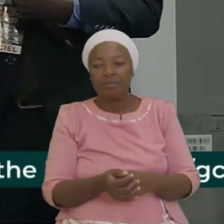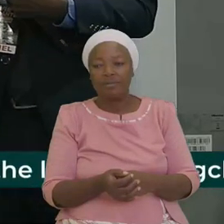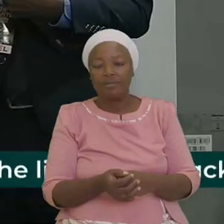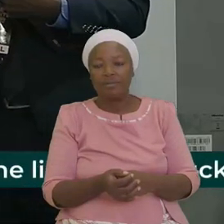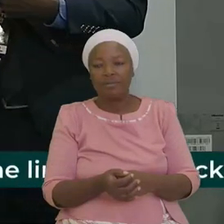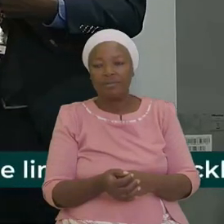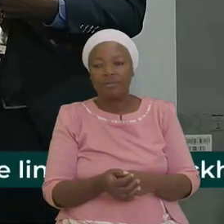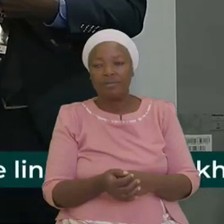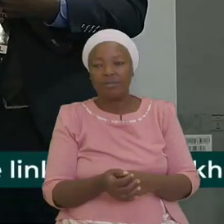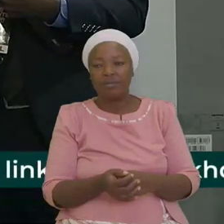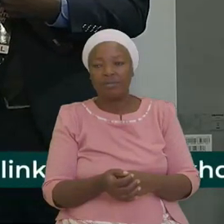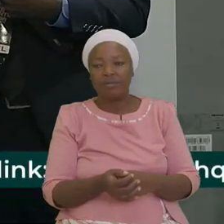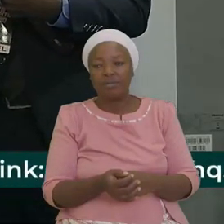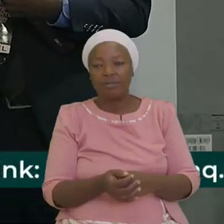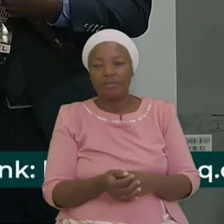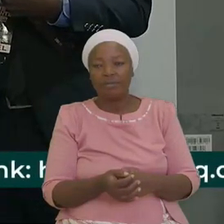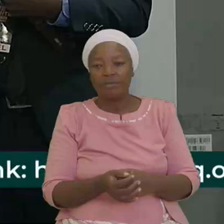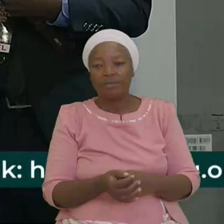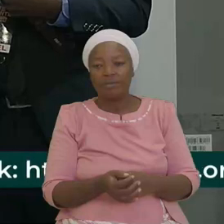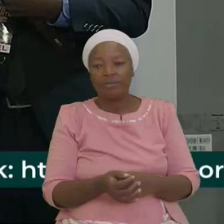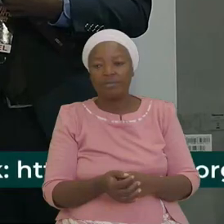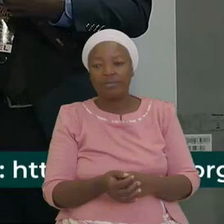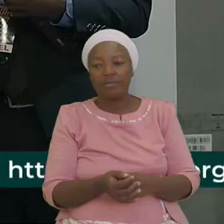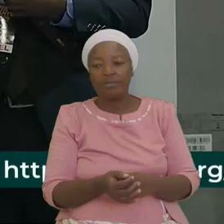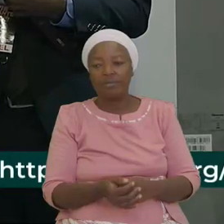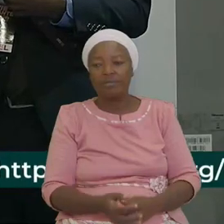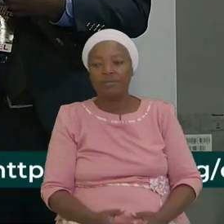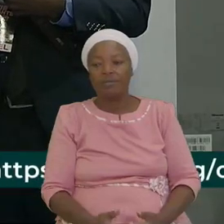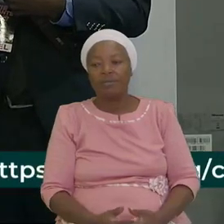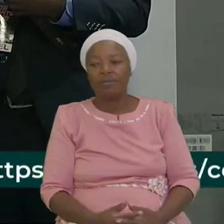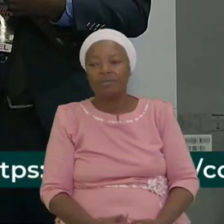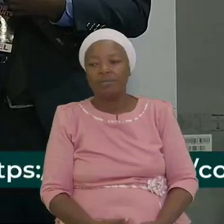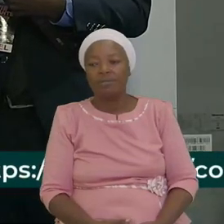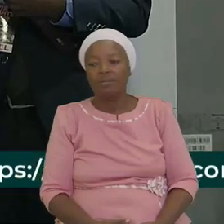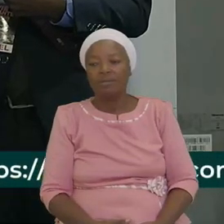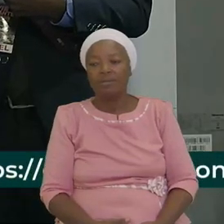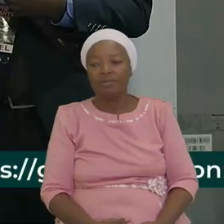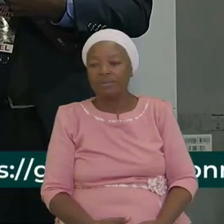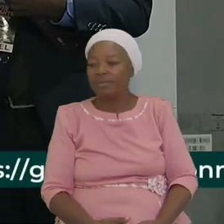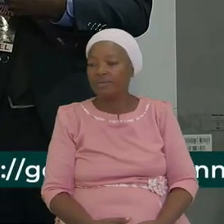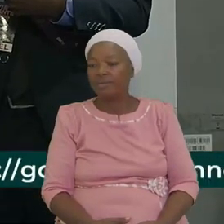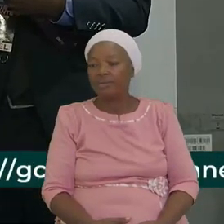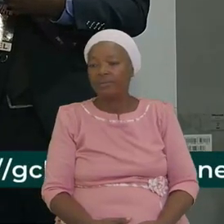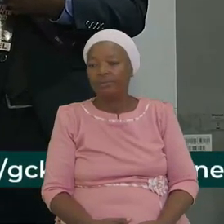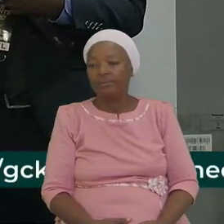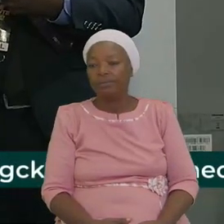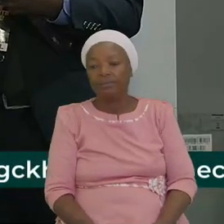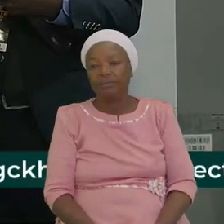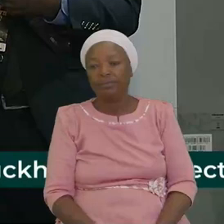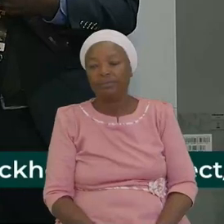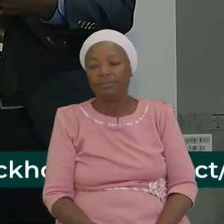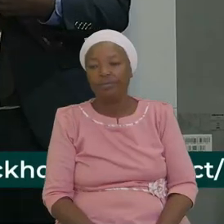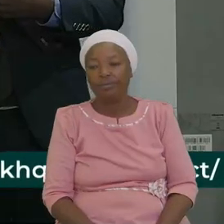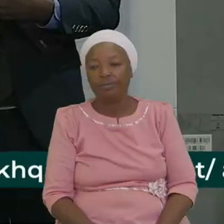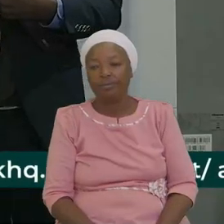devez savoir qu'il y aura le banquet pour les convertis le 26